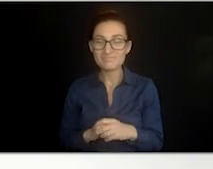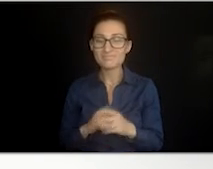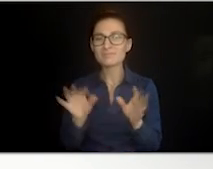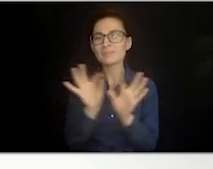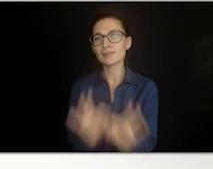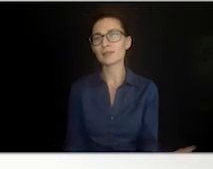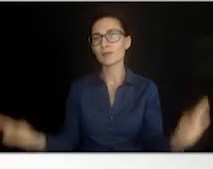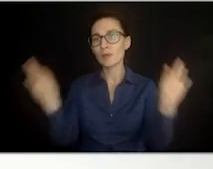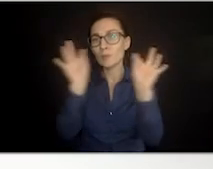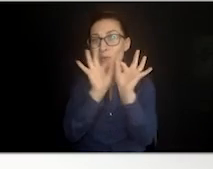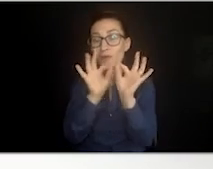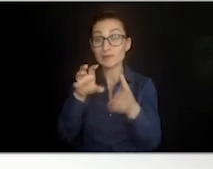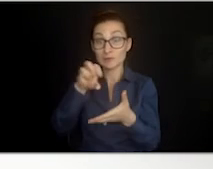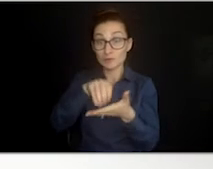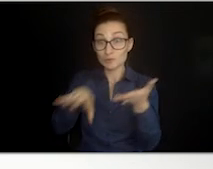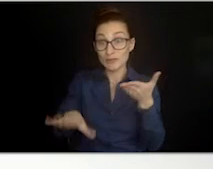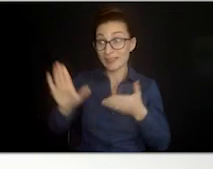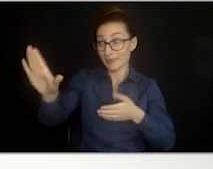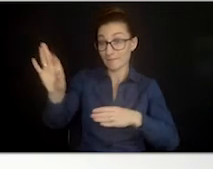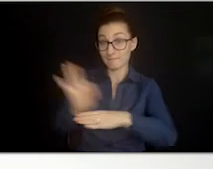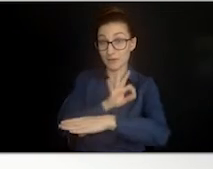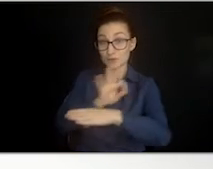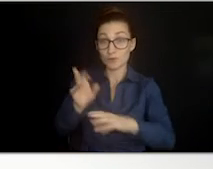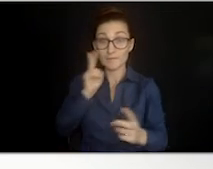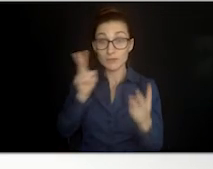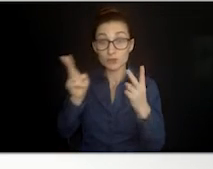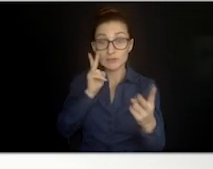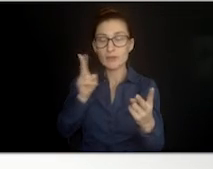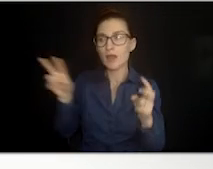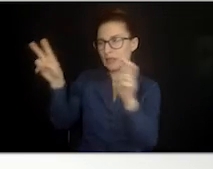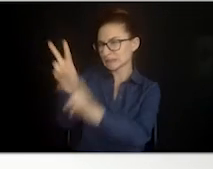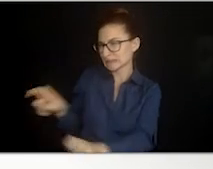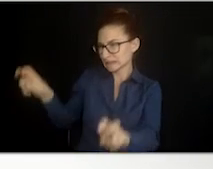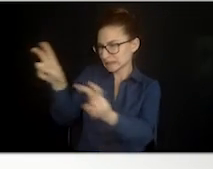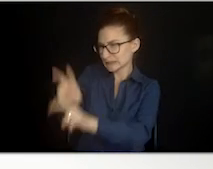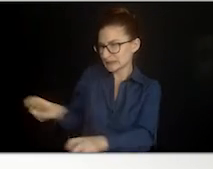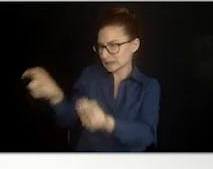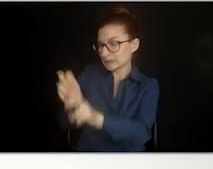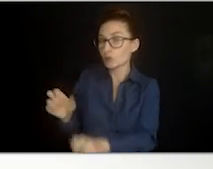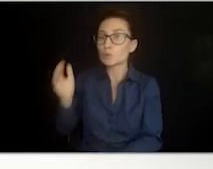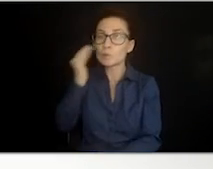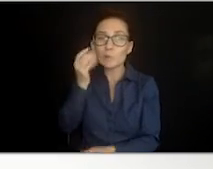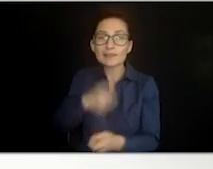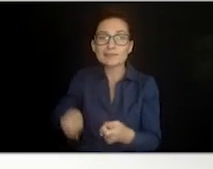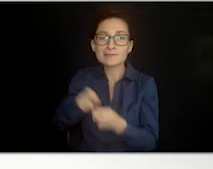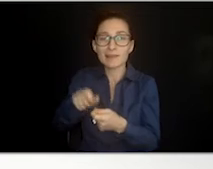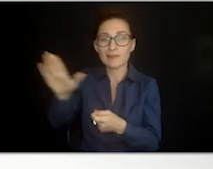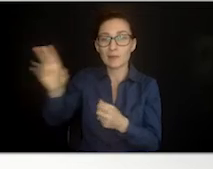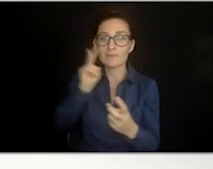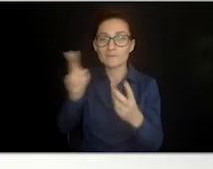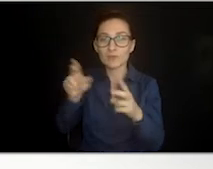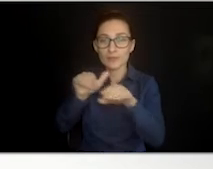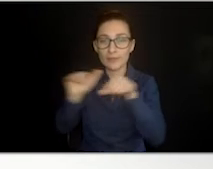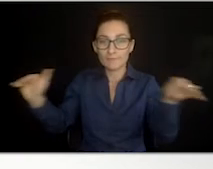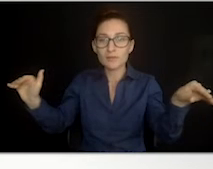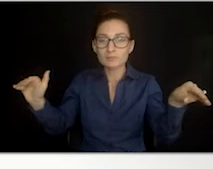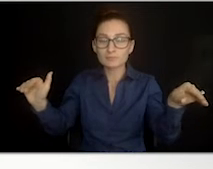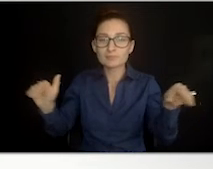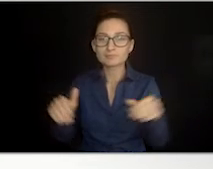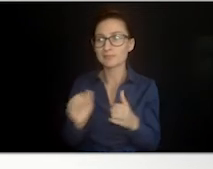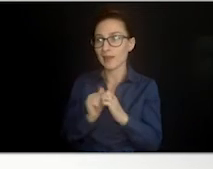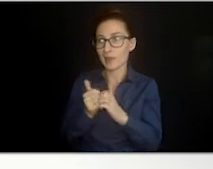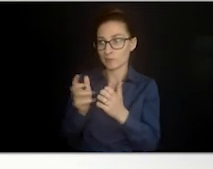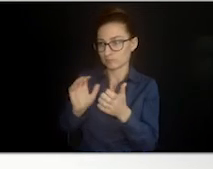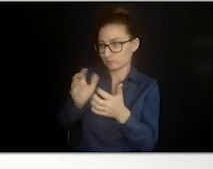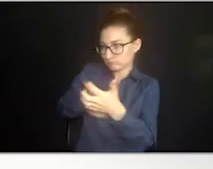the student's functional vision is assessed to know exactly what they're seeing, what they're not seeing, and how accommodations